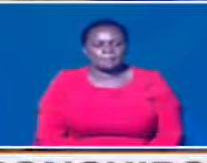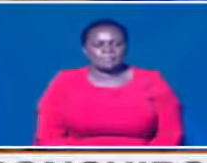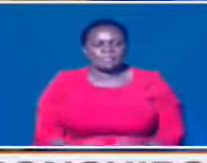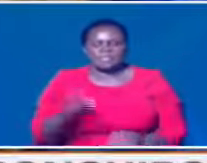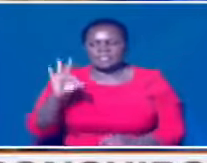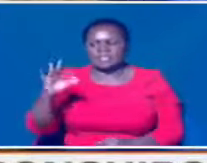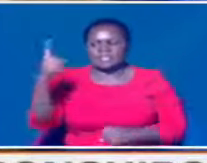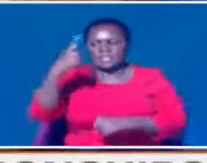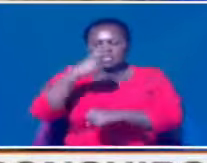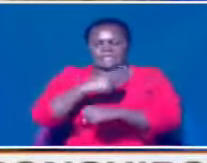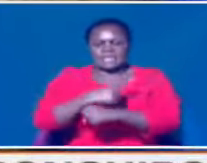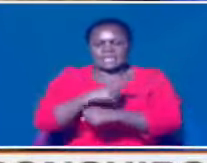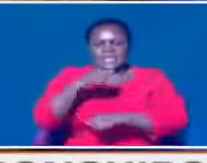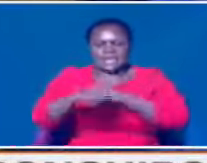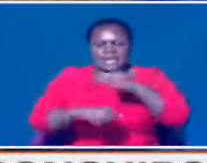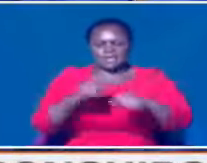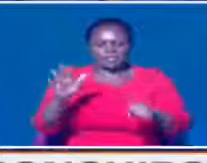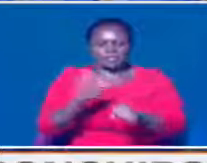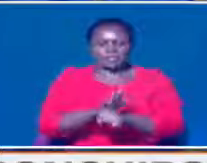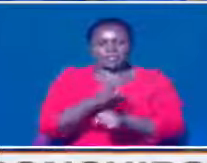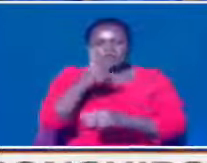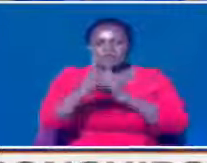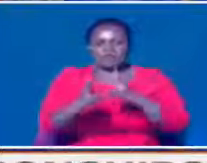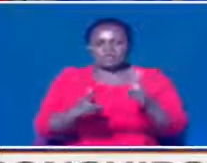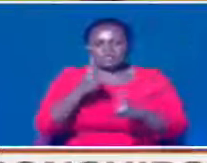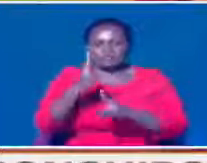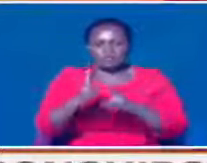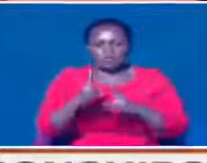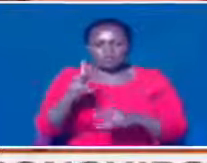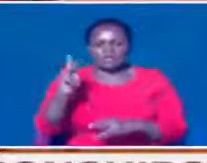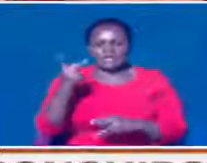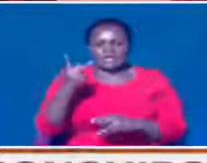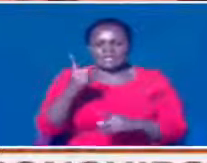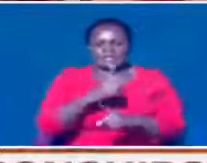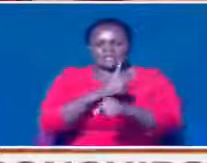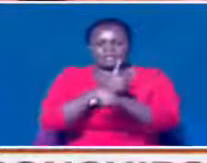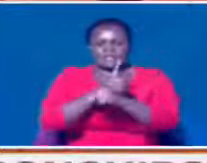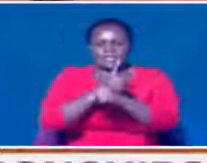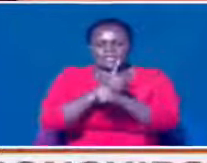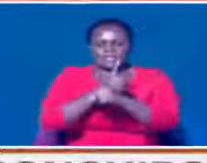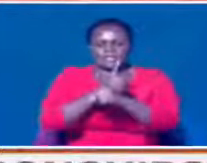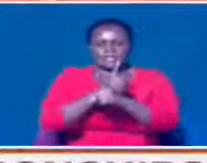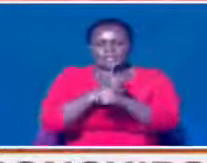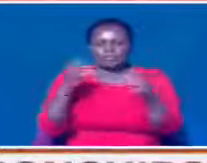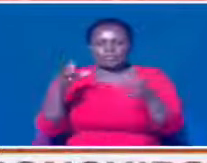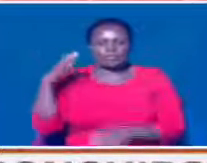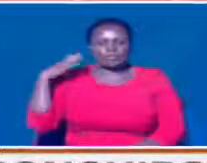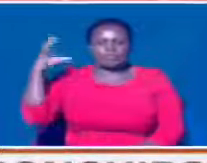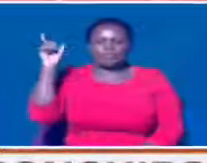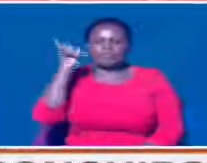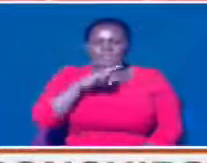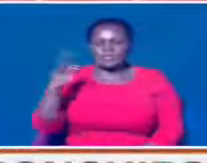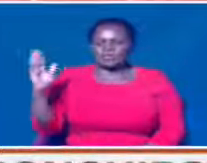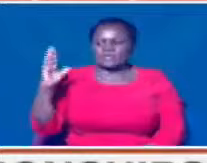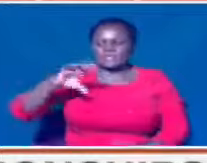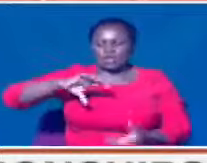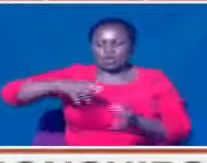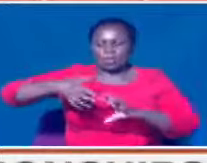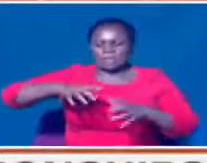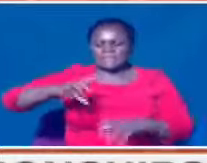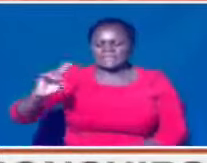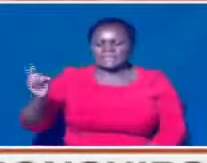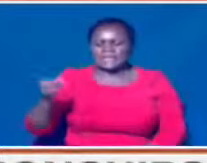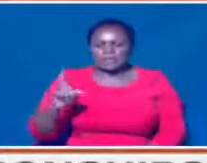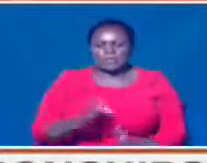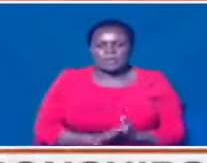After 3 days of thorough action, the 44th edition of the Kenya Defense Forces Championship came to an end at the Ulinzi Complex in